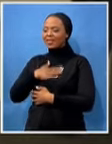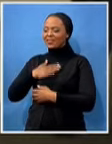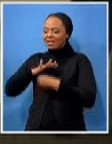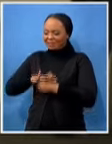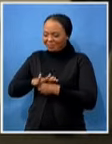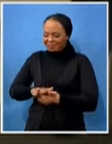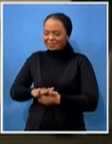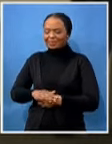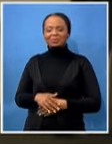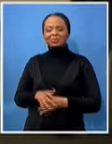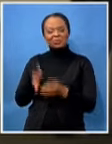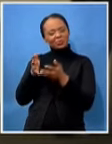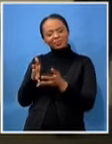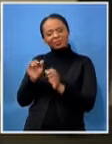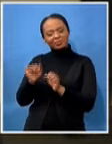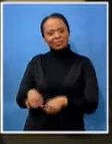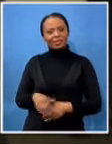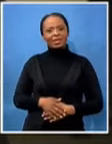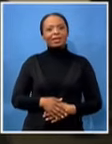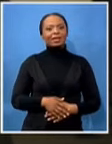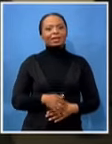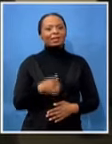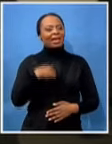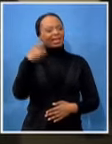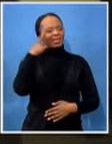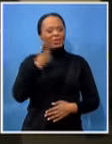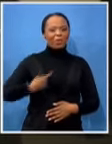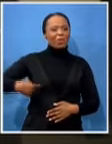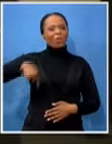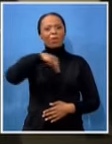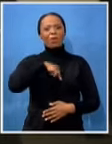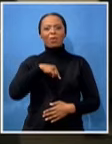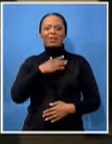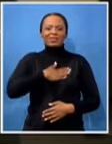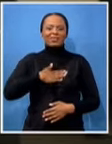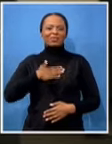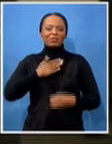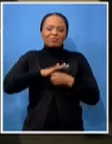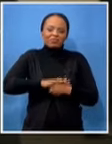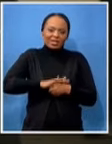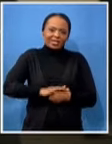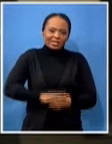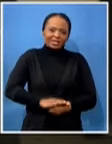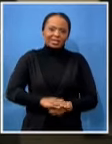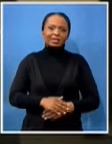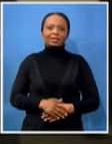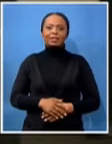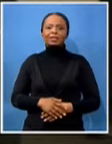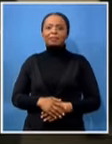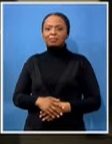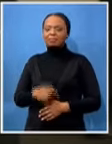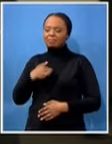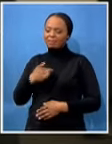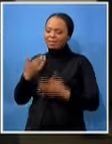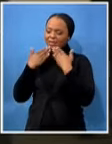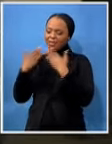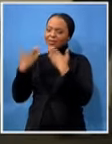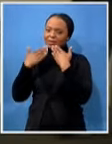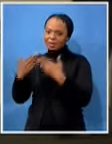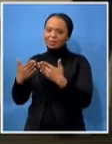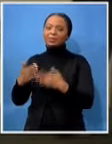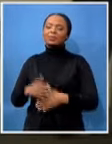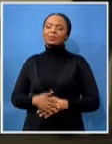that. First, let me then say thank you to you guys, the clinicians. I know you guys were feeling